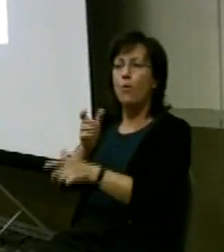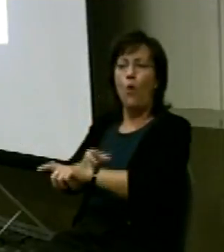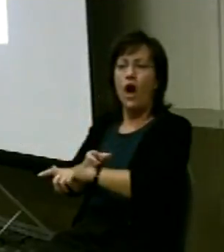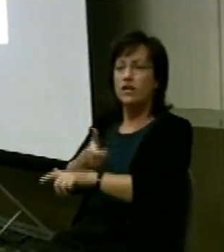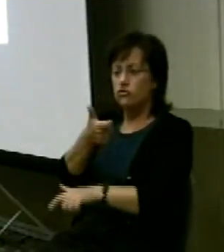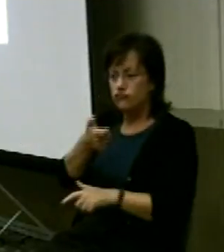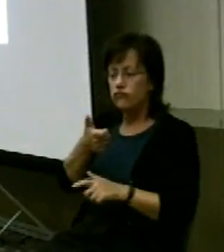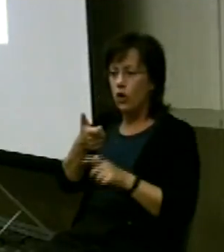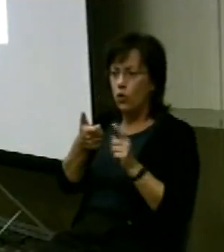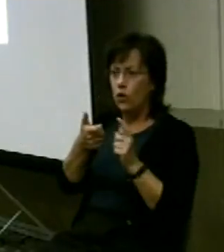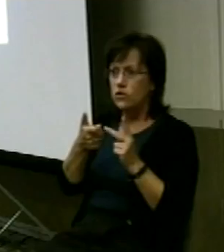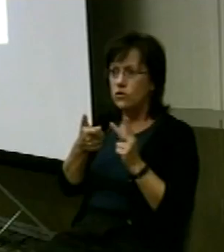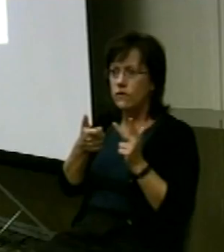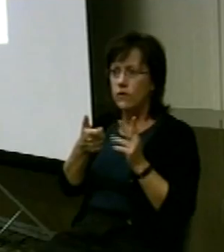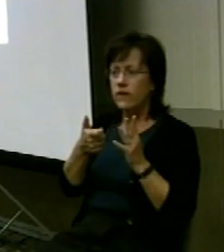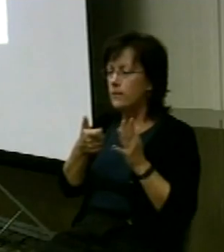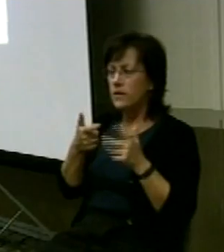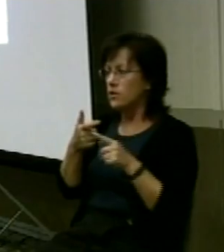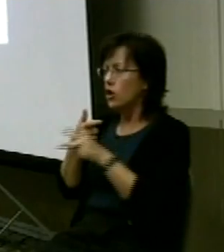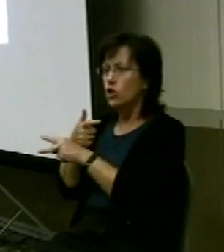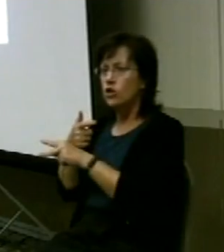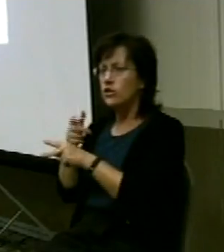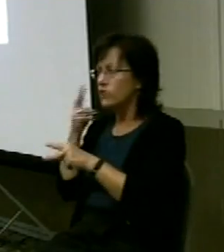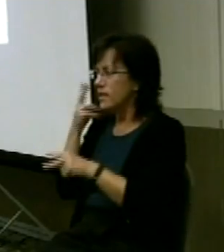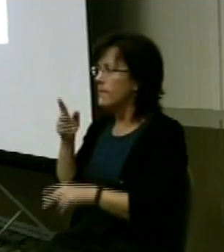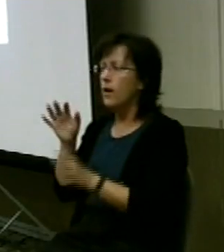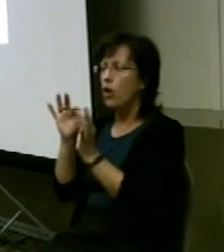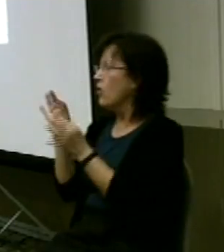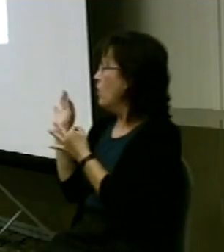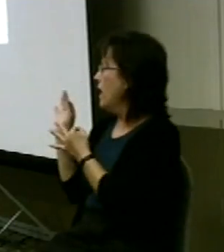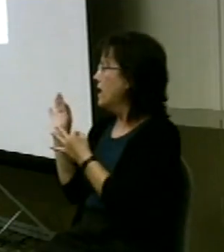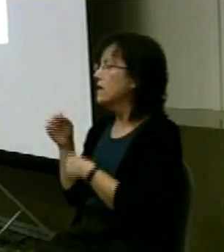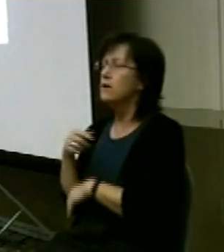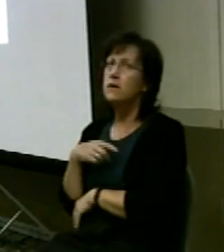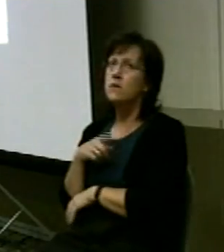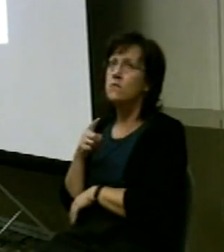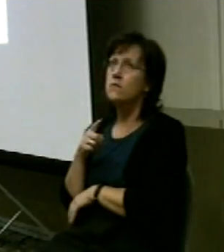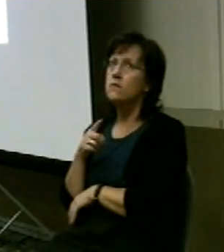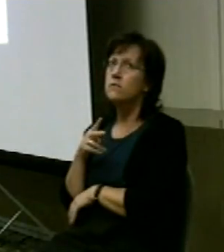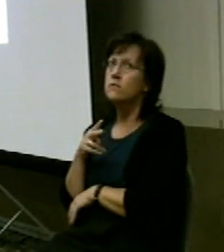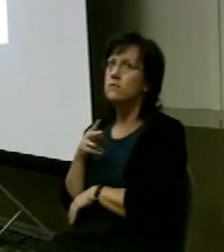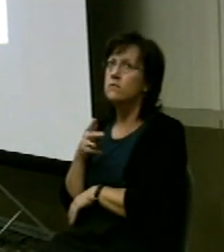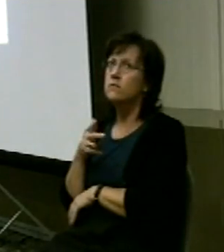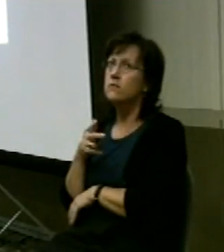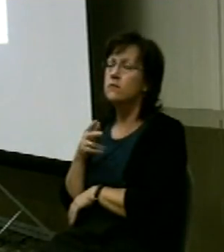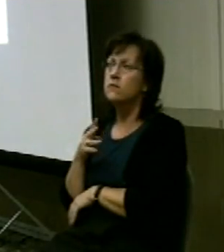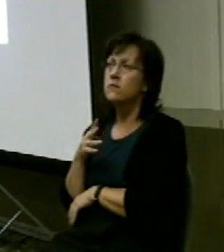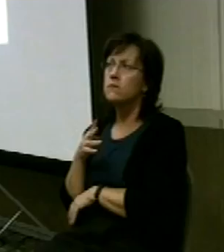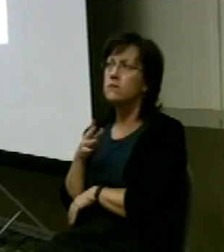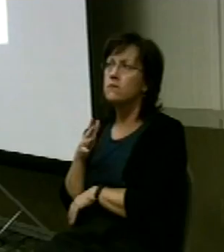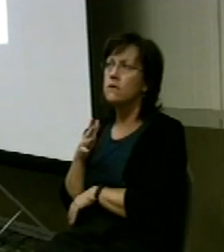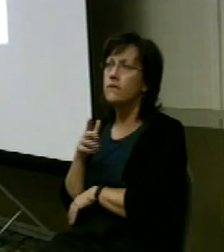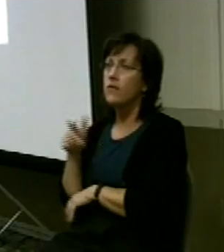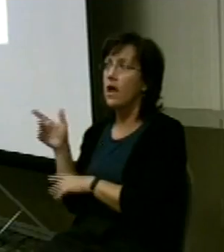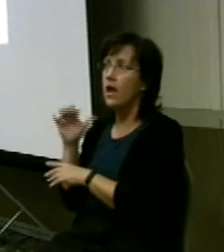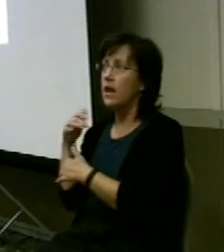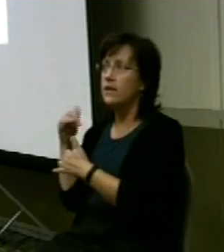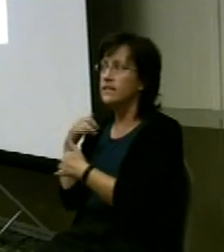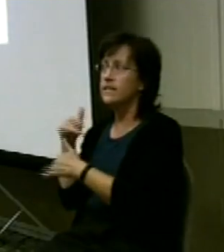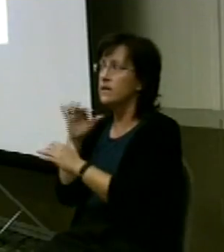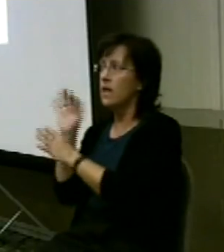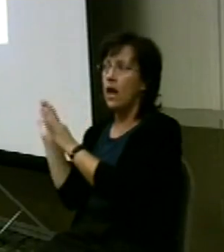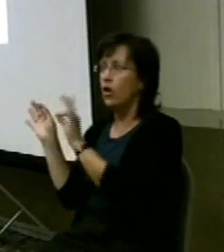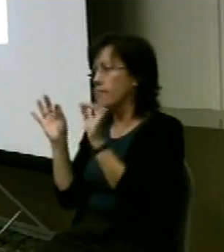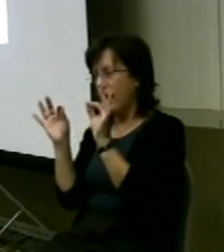look away and you kind of 1, 2, 3, 4, 5. Oh, they haven't looked back, and you start